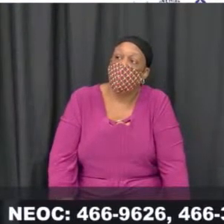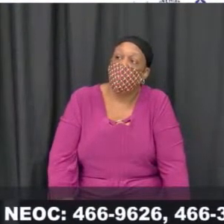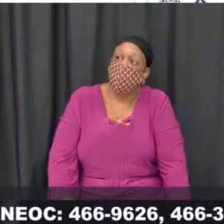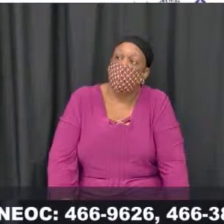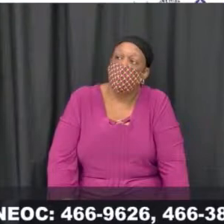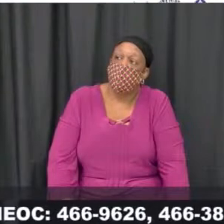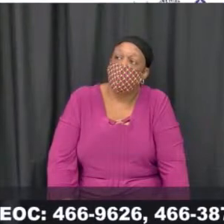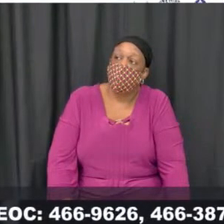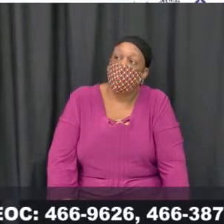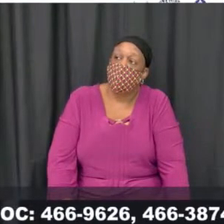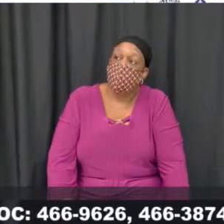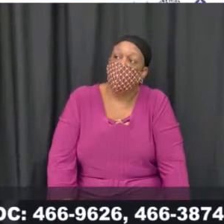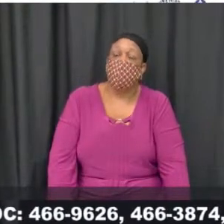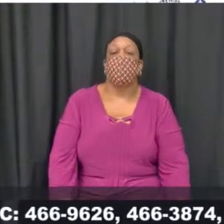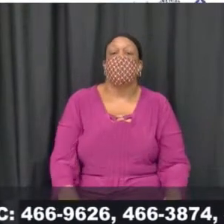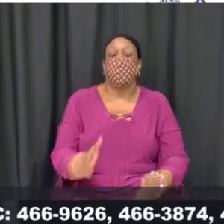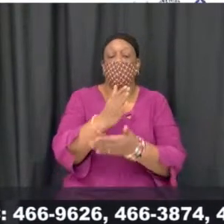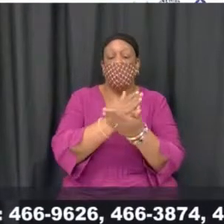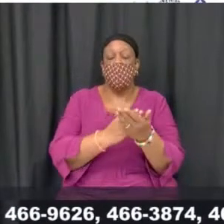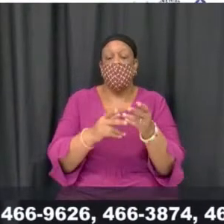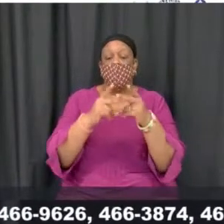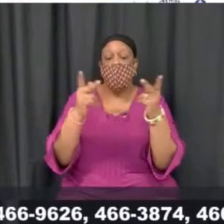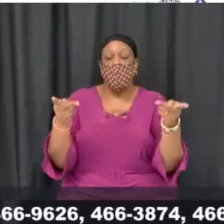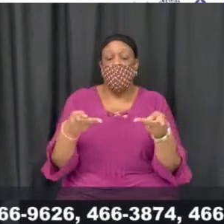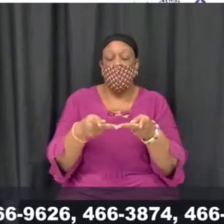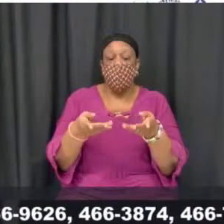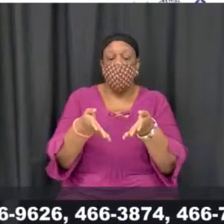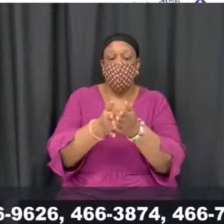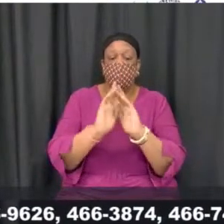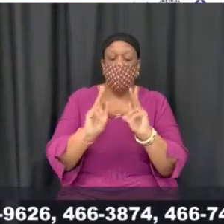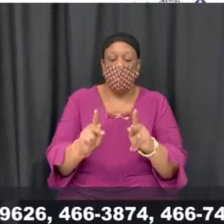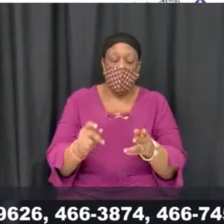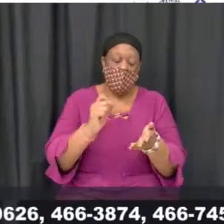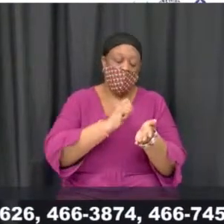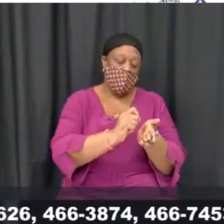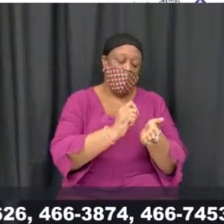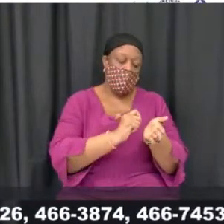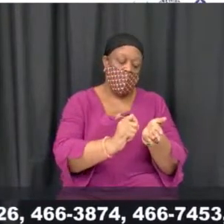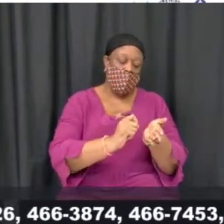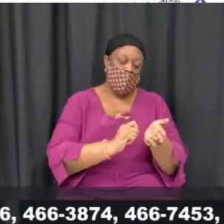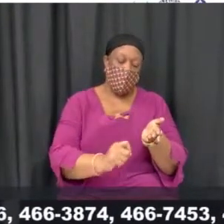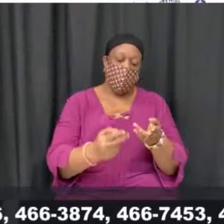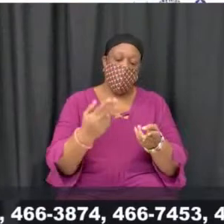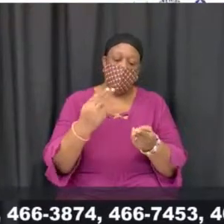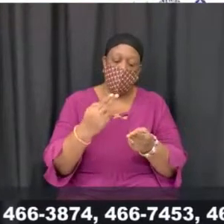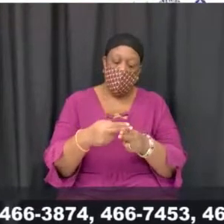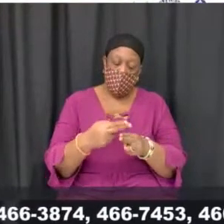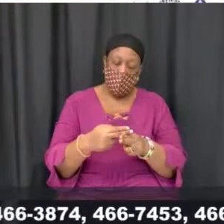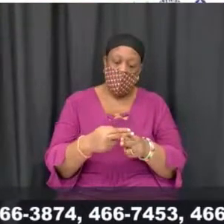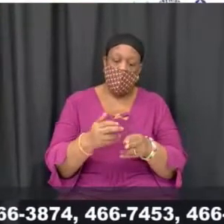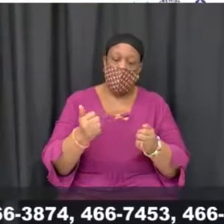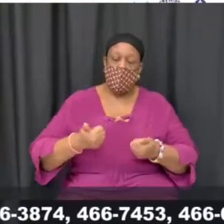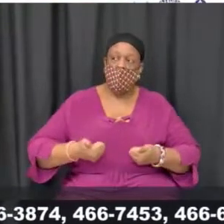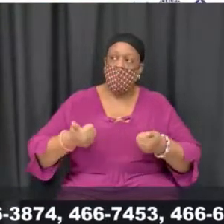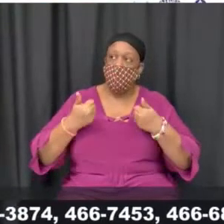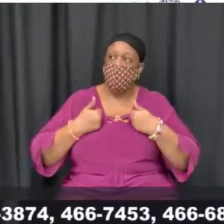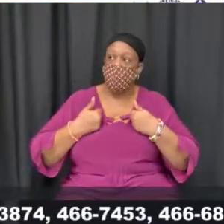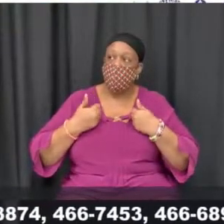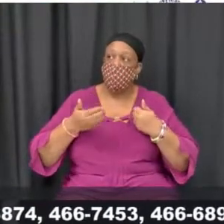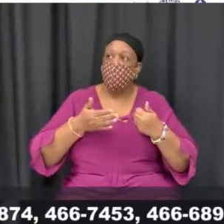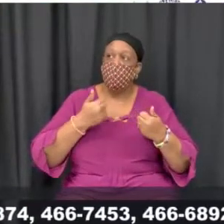customers to write their names, addresses, and they record the temperature, etc., in a